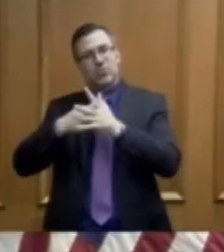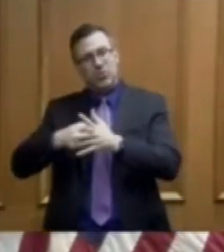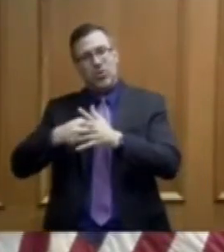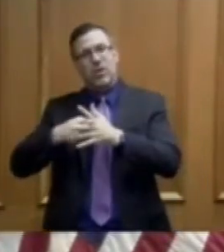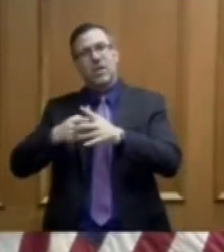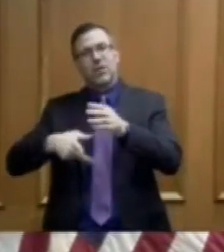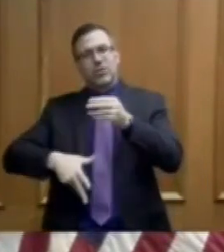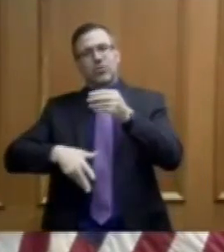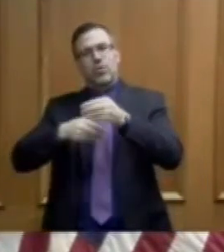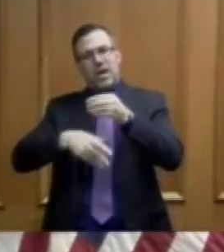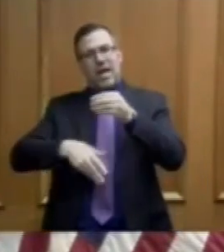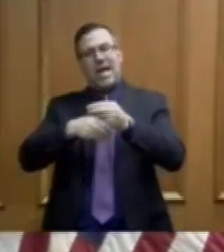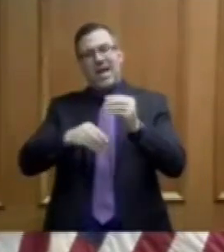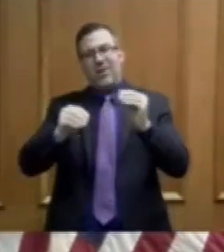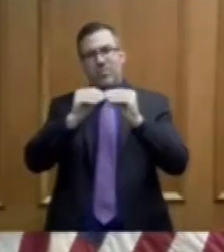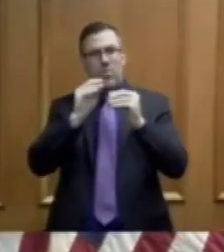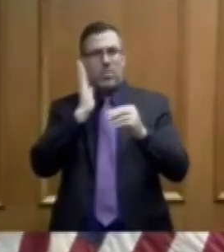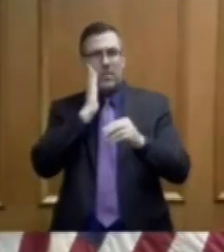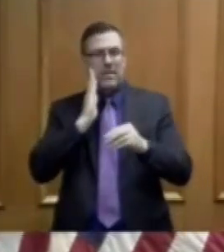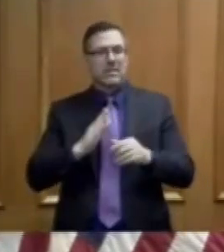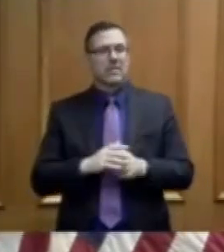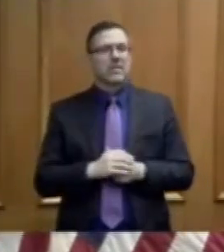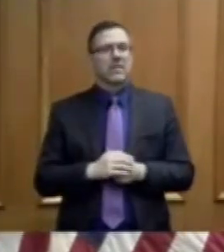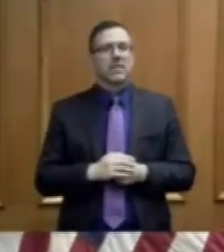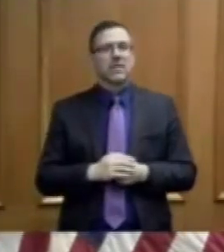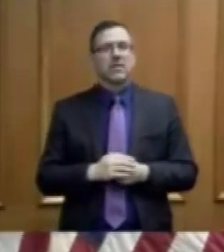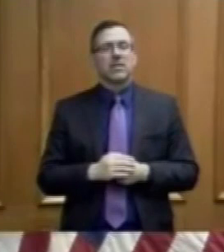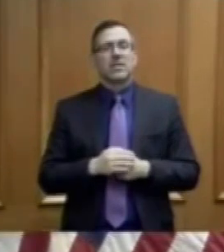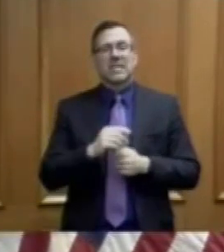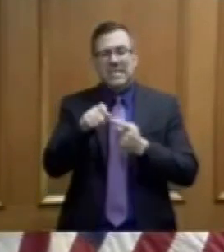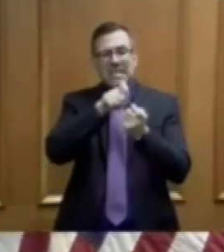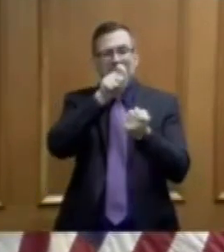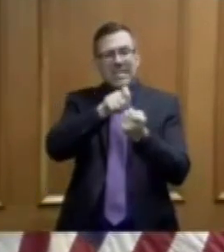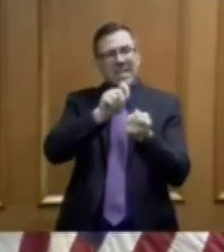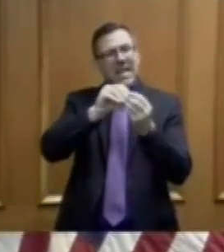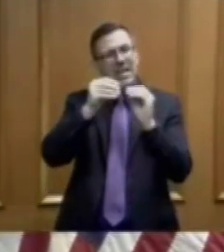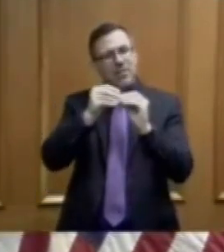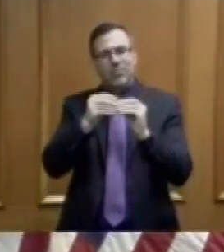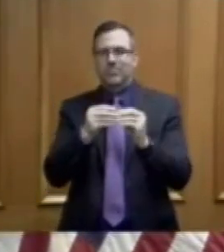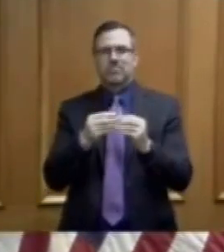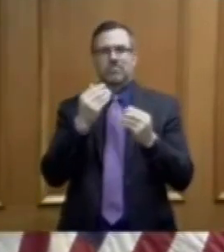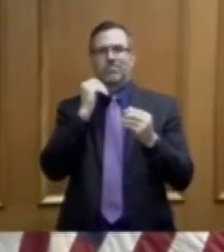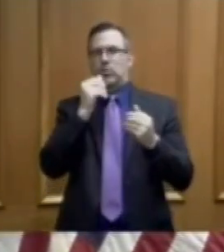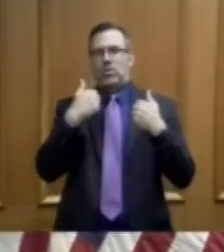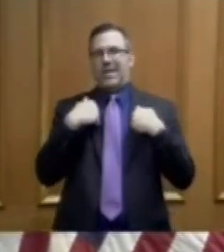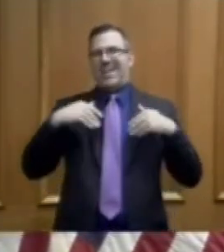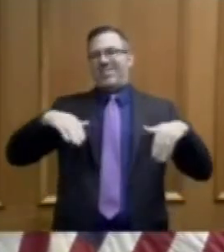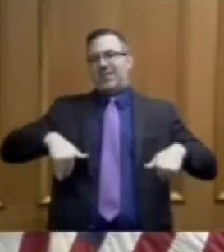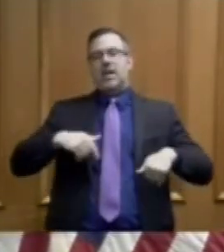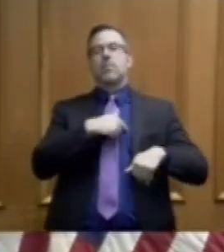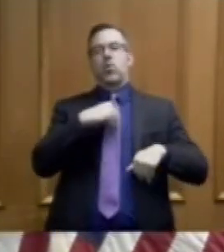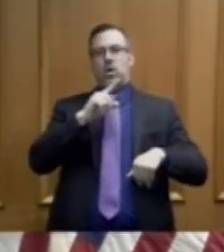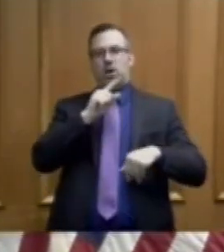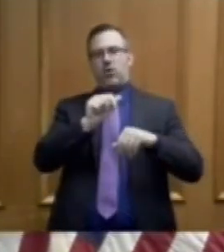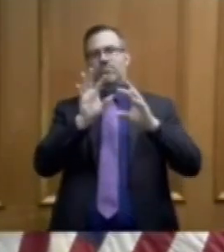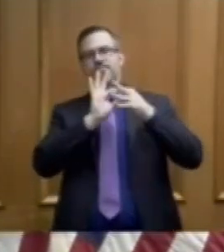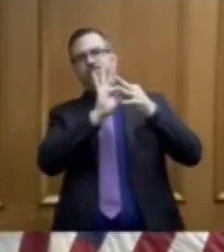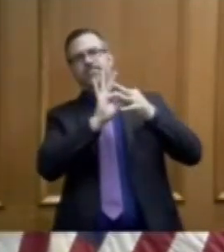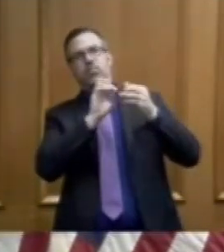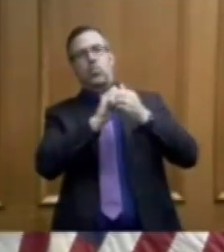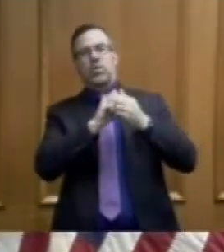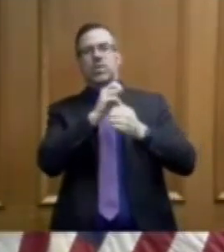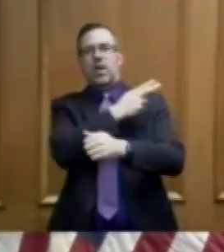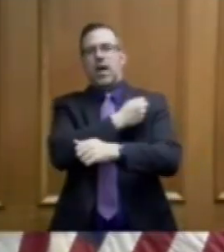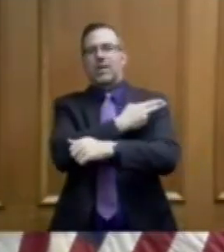bed capacity. We don't have those numbers yet, but we are coordinating with the Hospital Association and